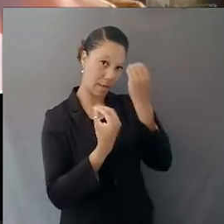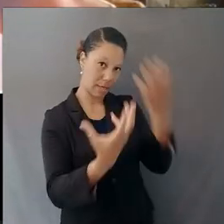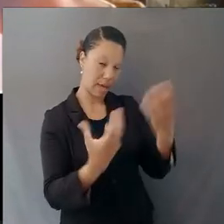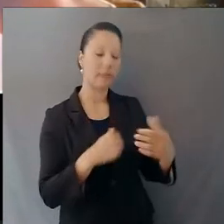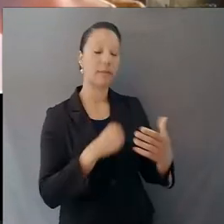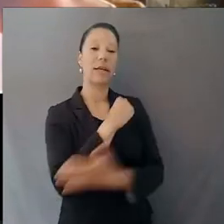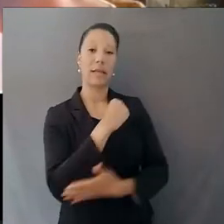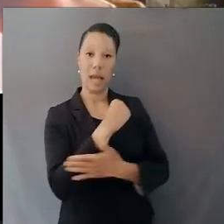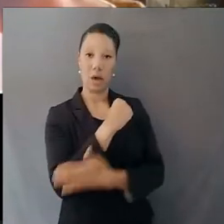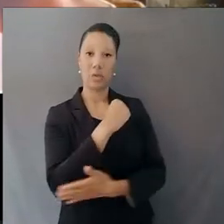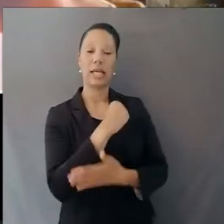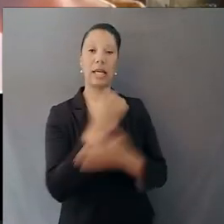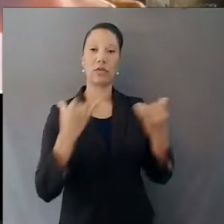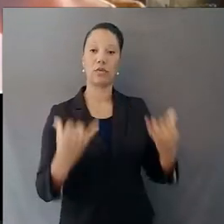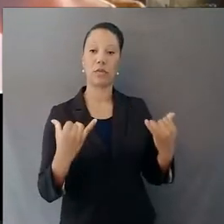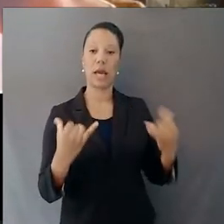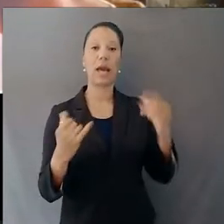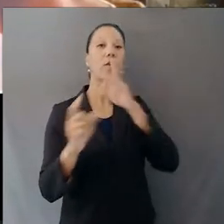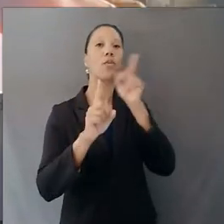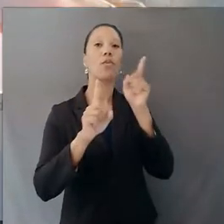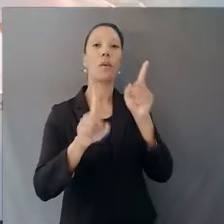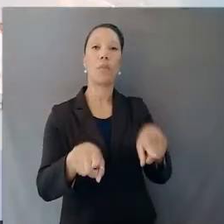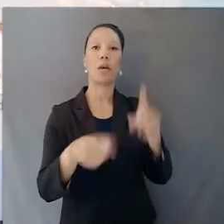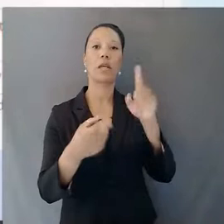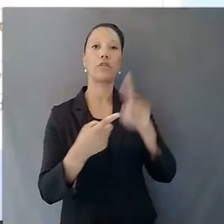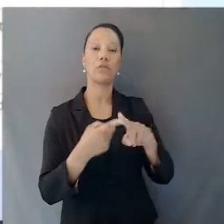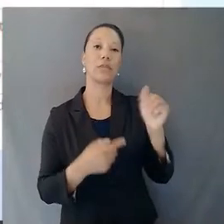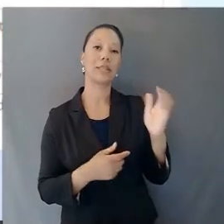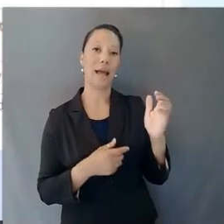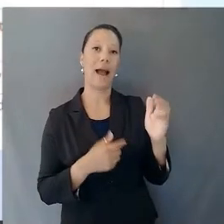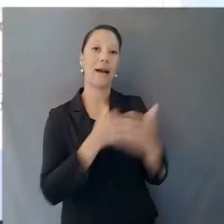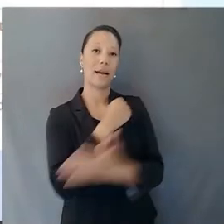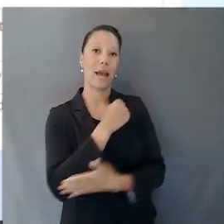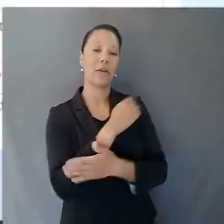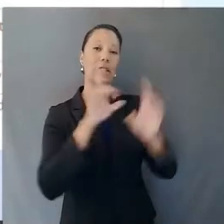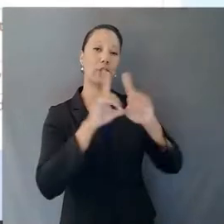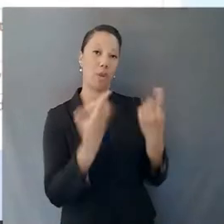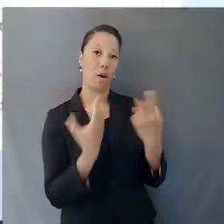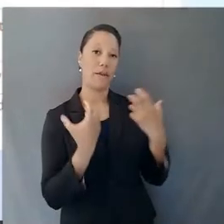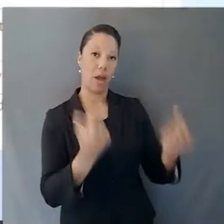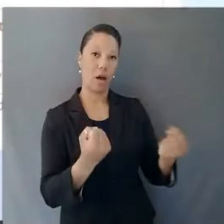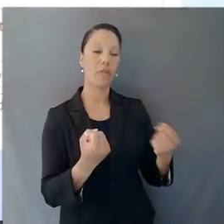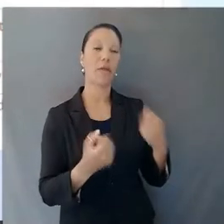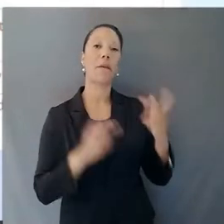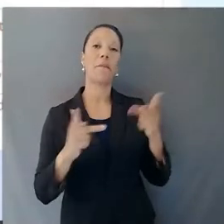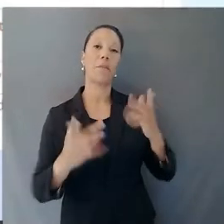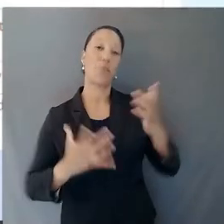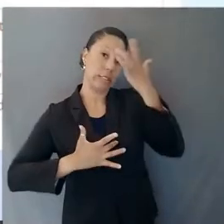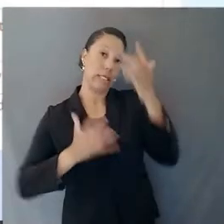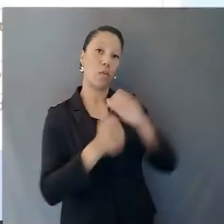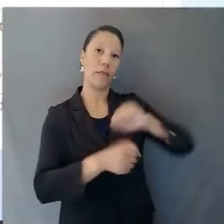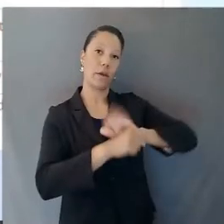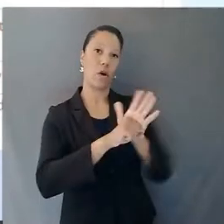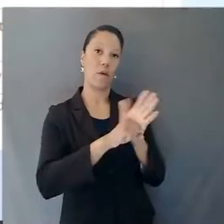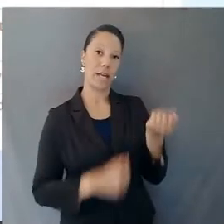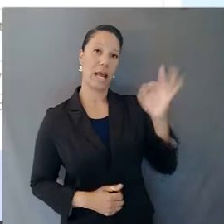May 8th, according to the Sacramento County Department of Public Health, the number of confirmed COVID-19